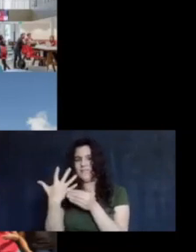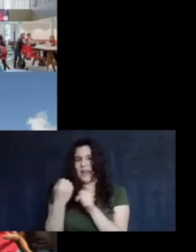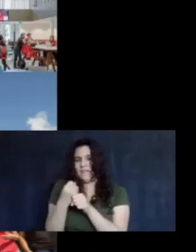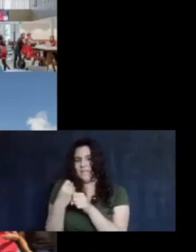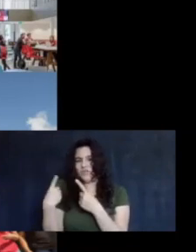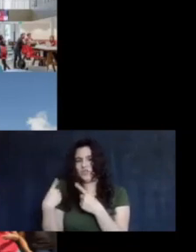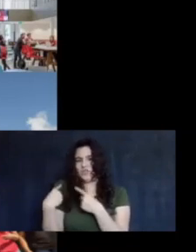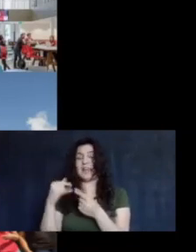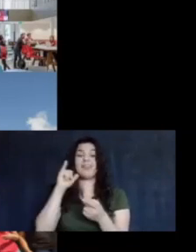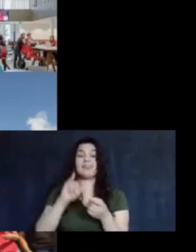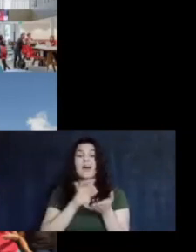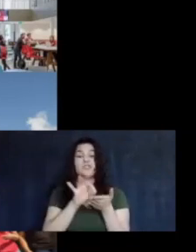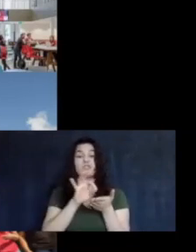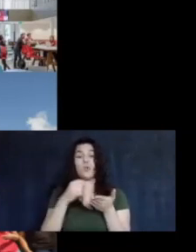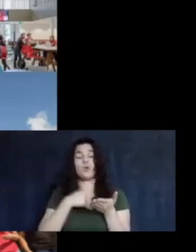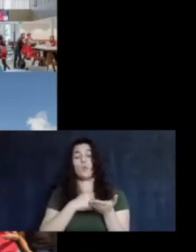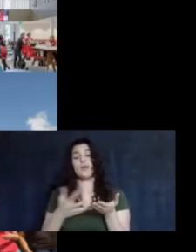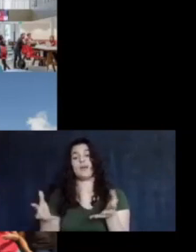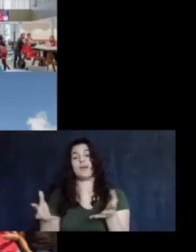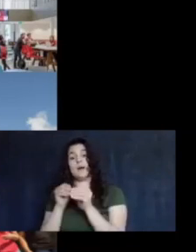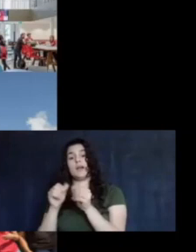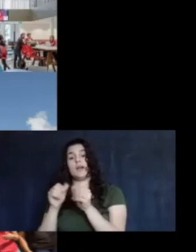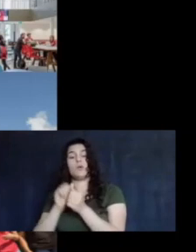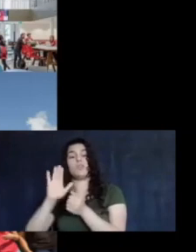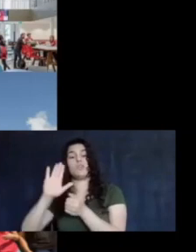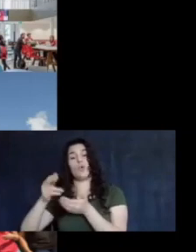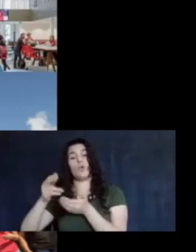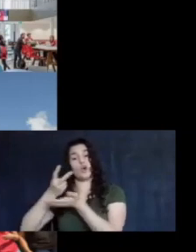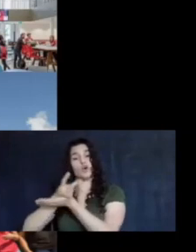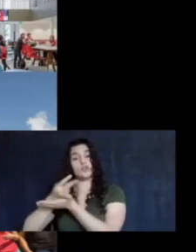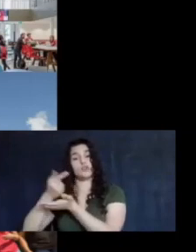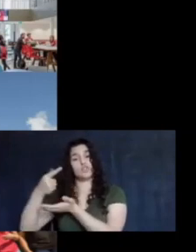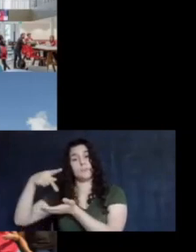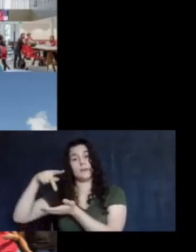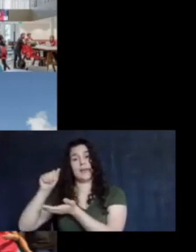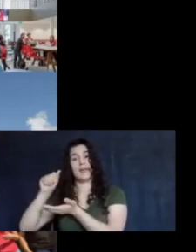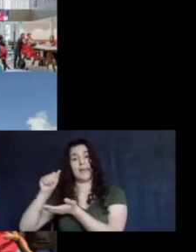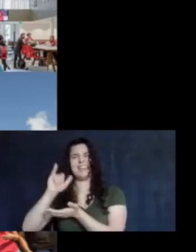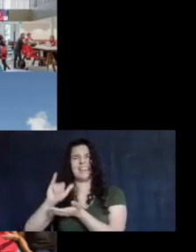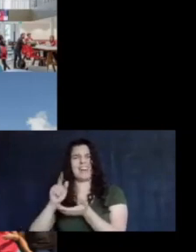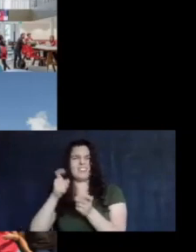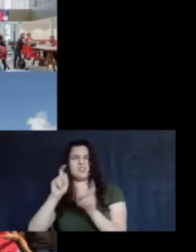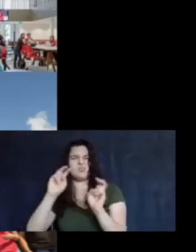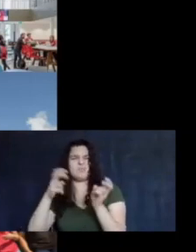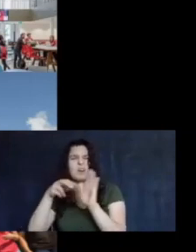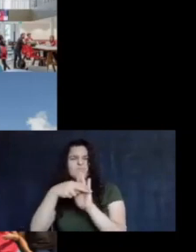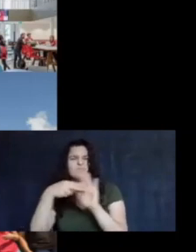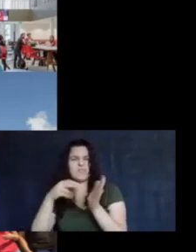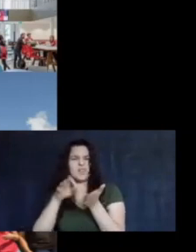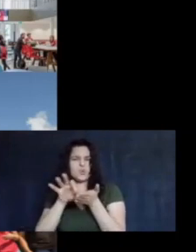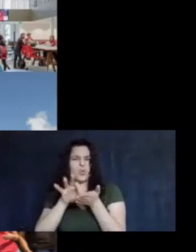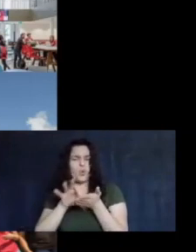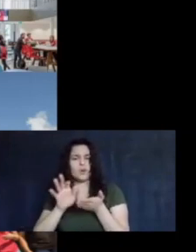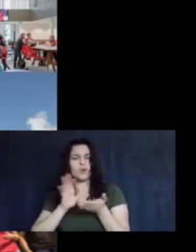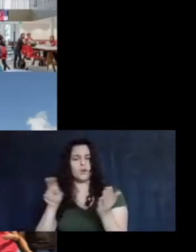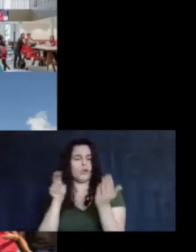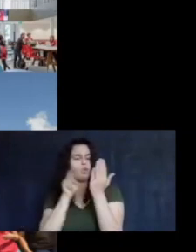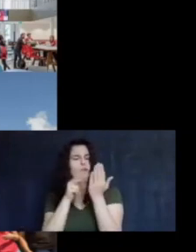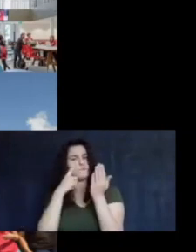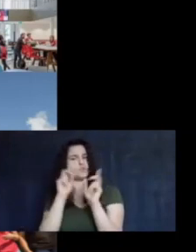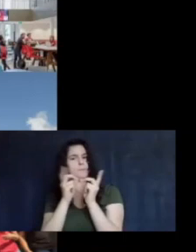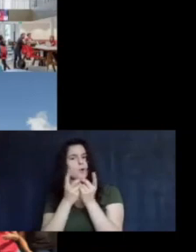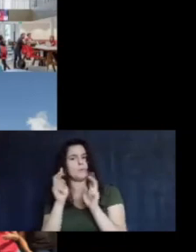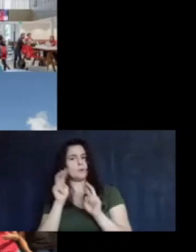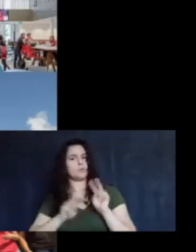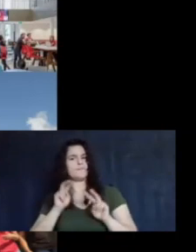with your graduate GPA to get a formula score to move you on to the departmental review. By the time this fall rolls around,